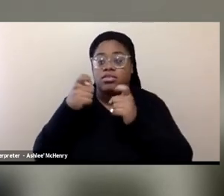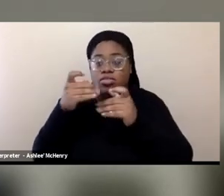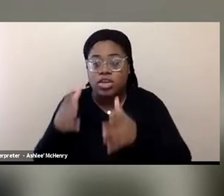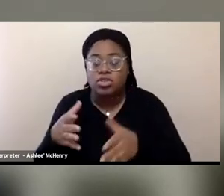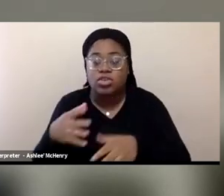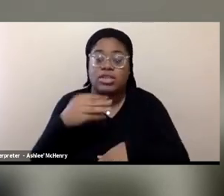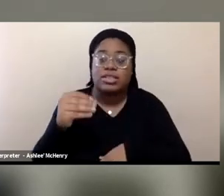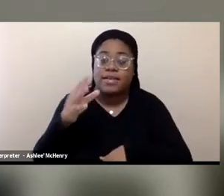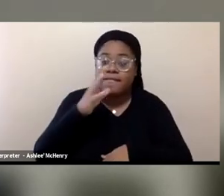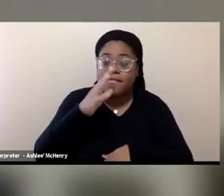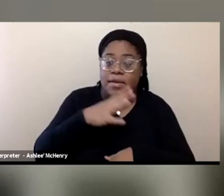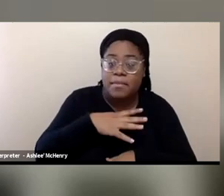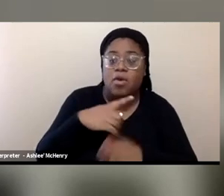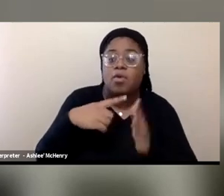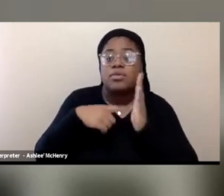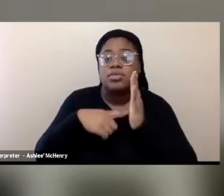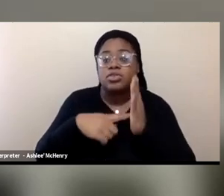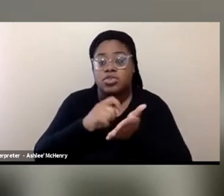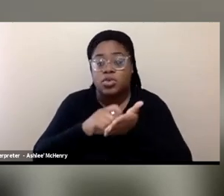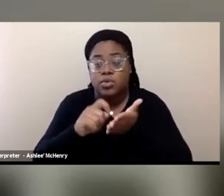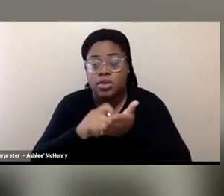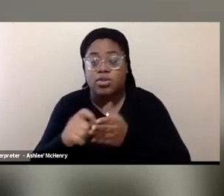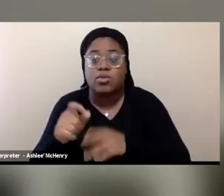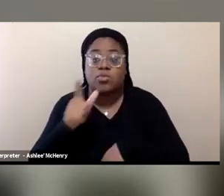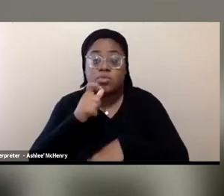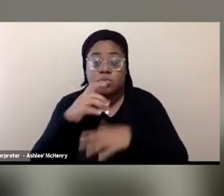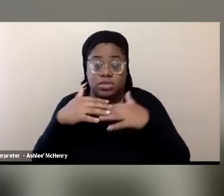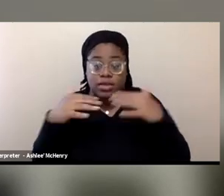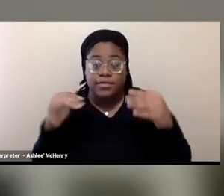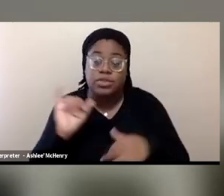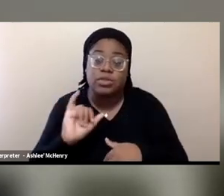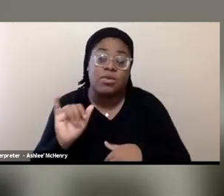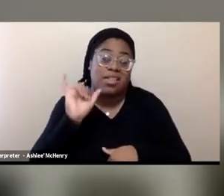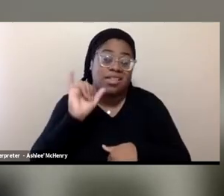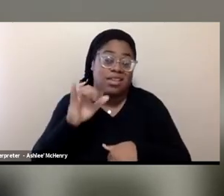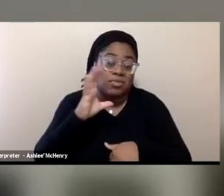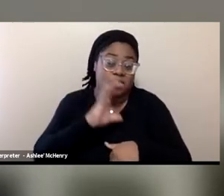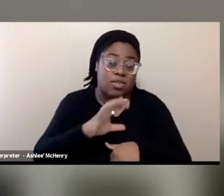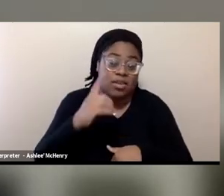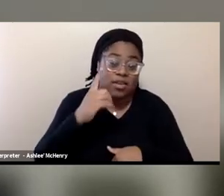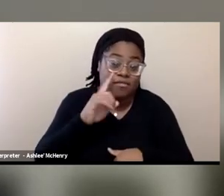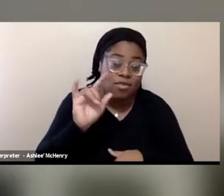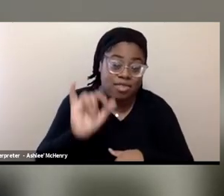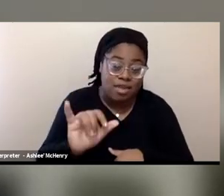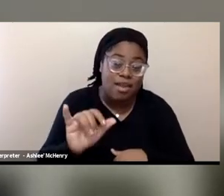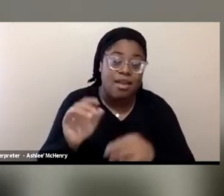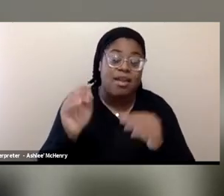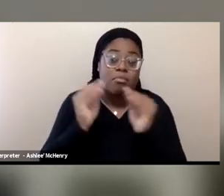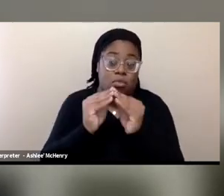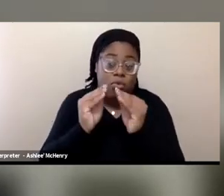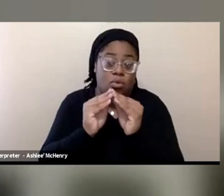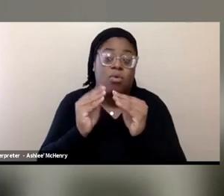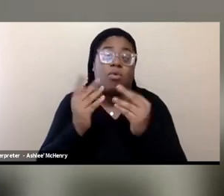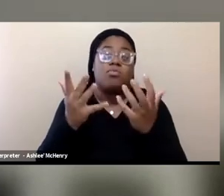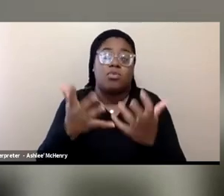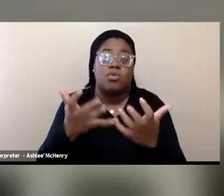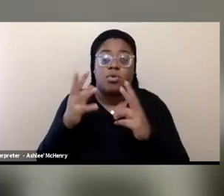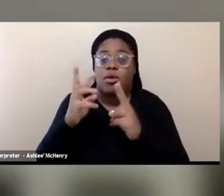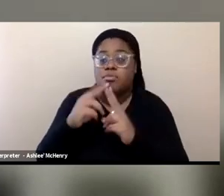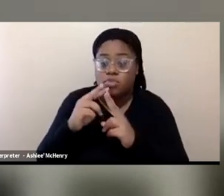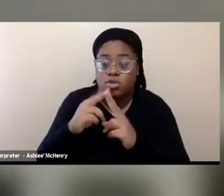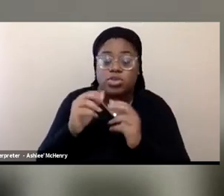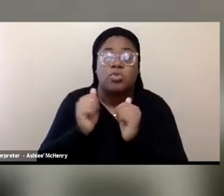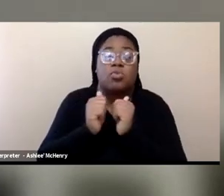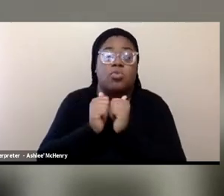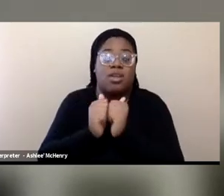representation and writers that were both diverse. So that's what we're going to be looking for, more of that. And we're going to be looking for partnerships.